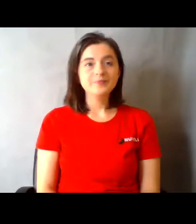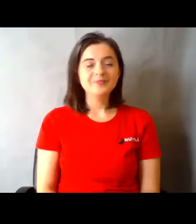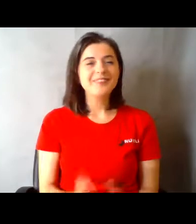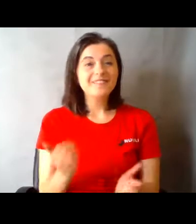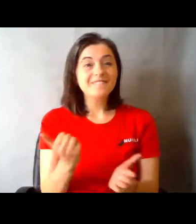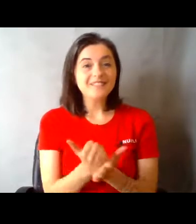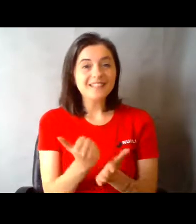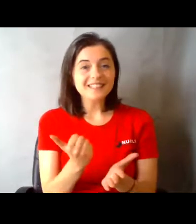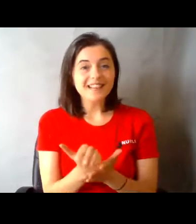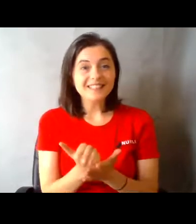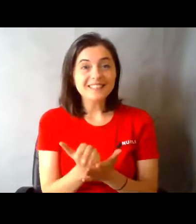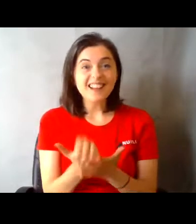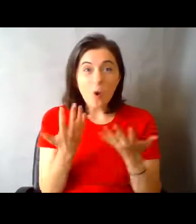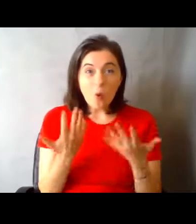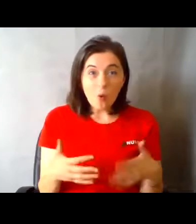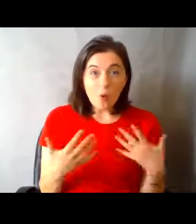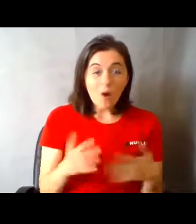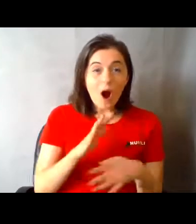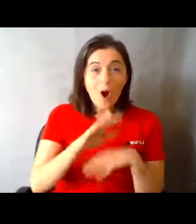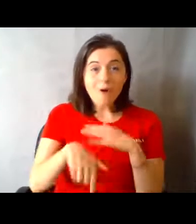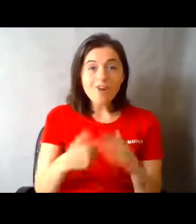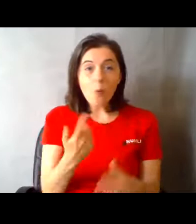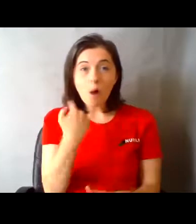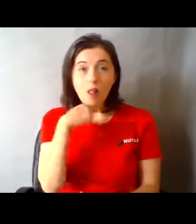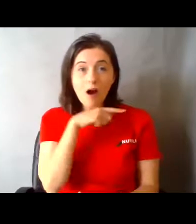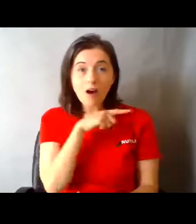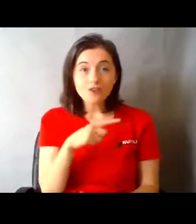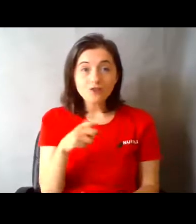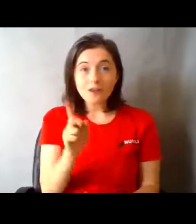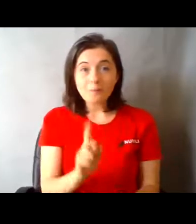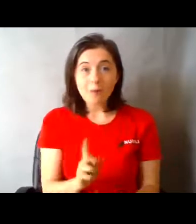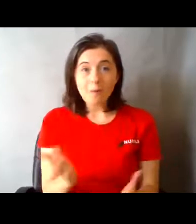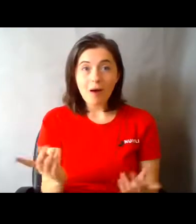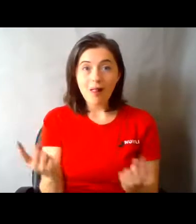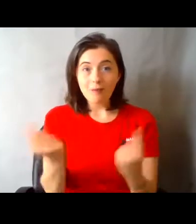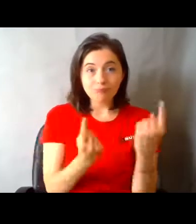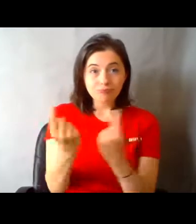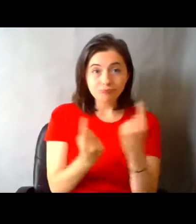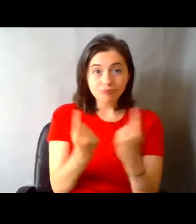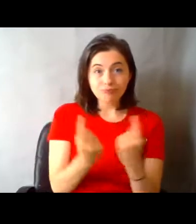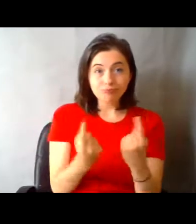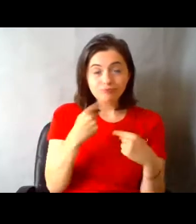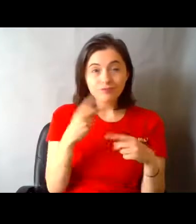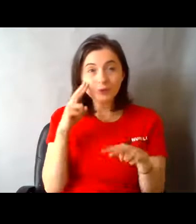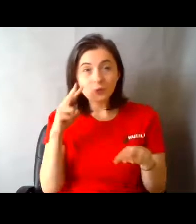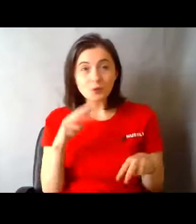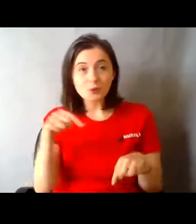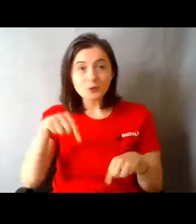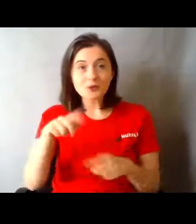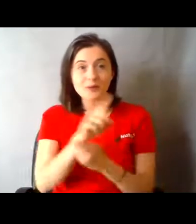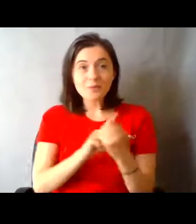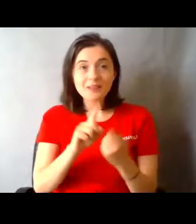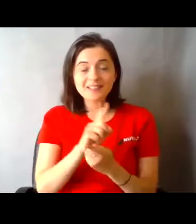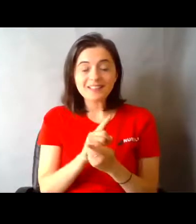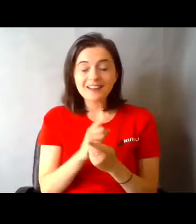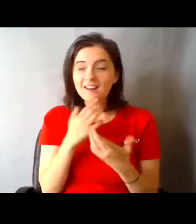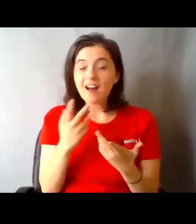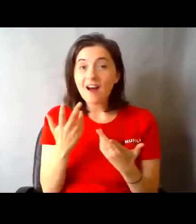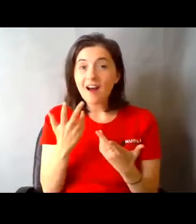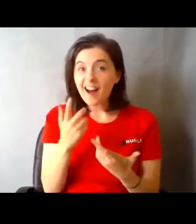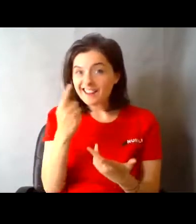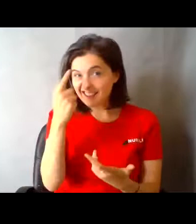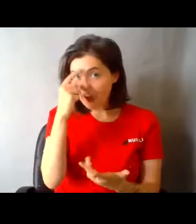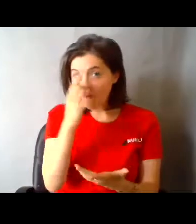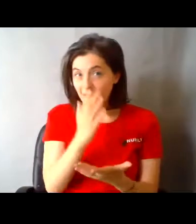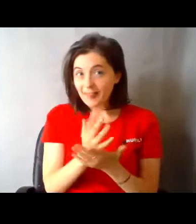Fantastic. We've now got over 100 of you joining us in this chat, and I believe we're also live streaming